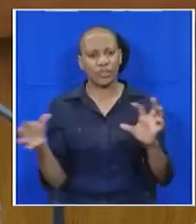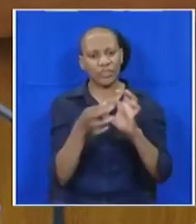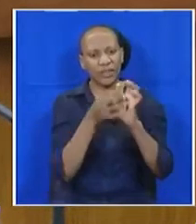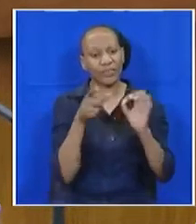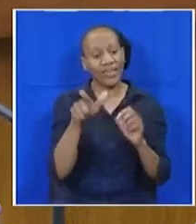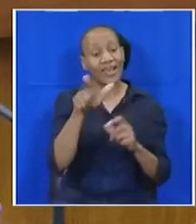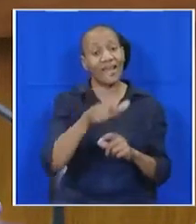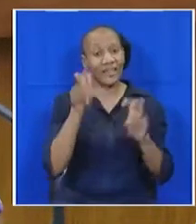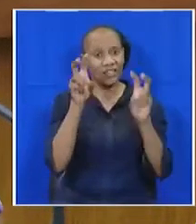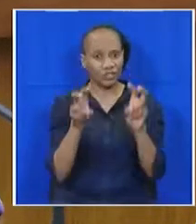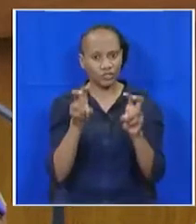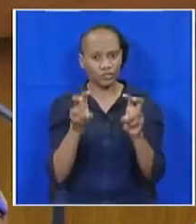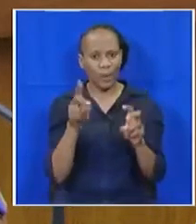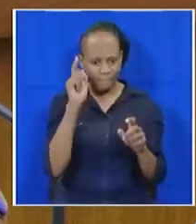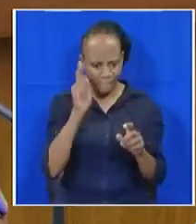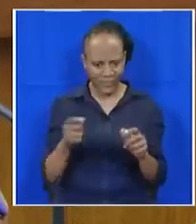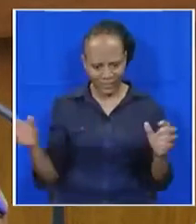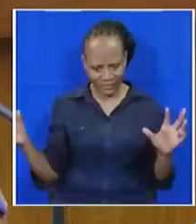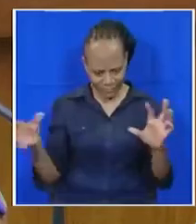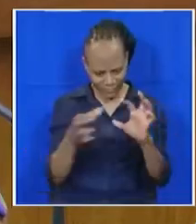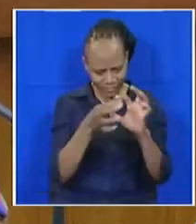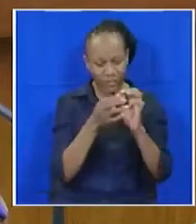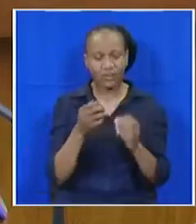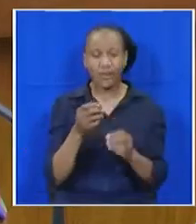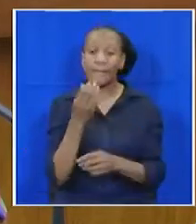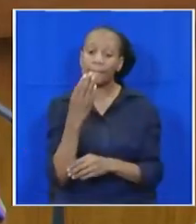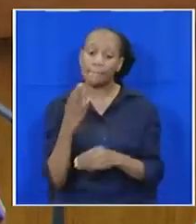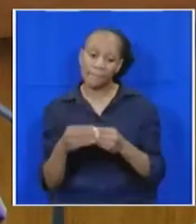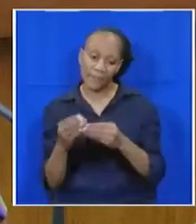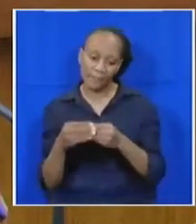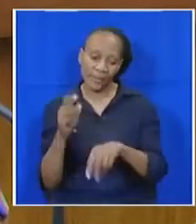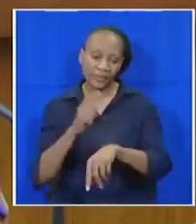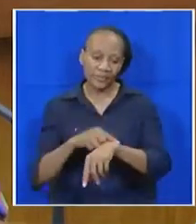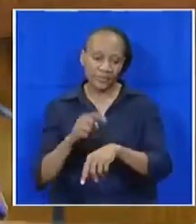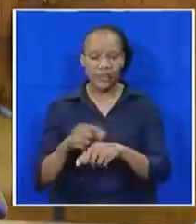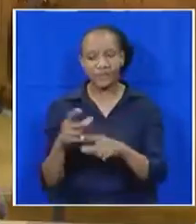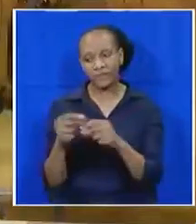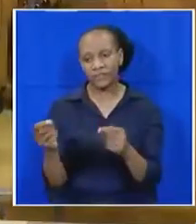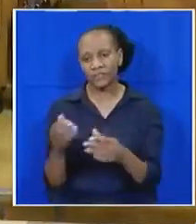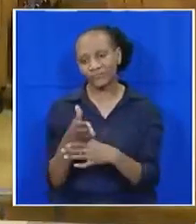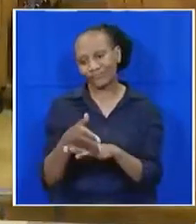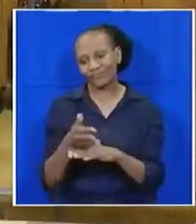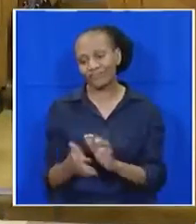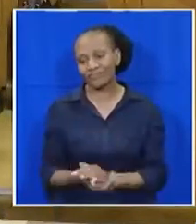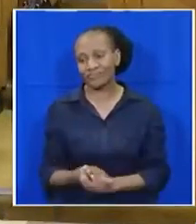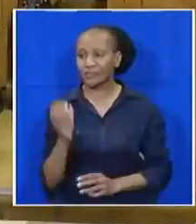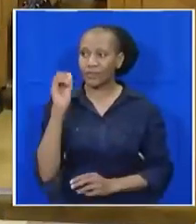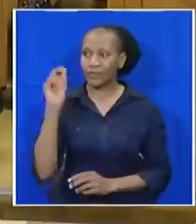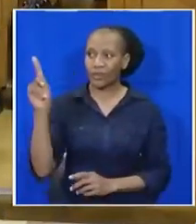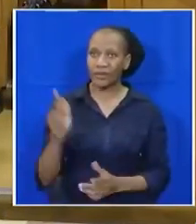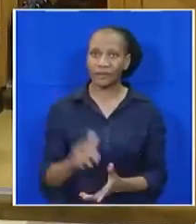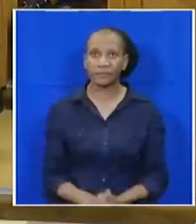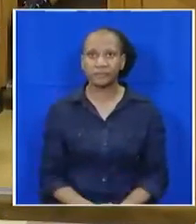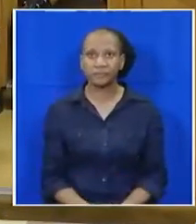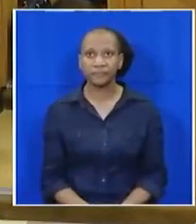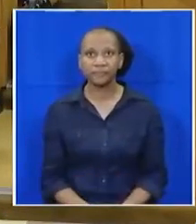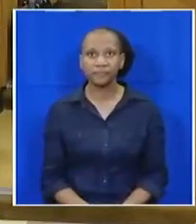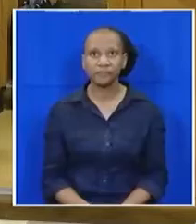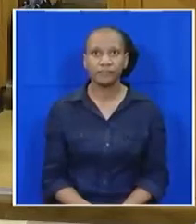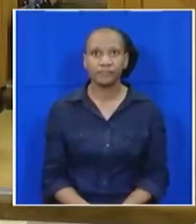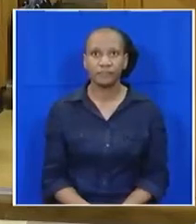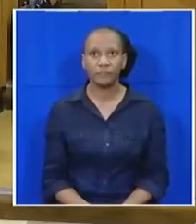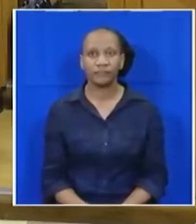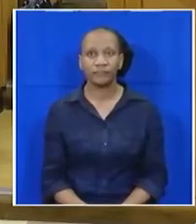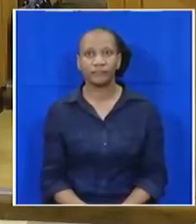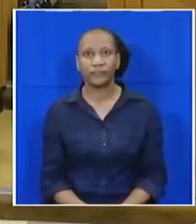conform to this logic is bound to prolong colonial. Okay. It is for this reason that